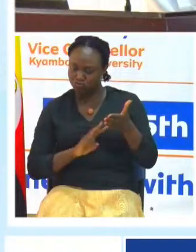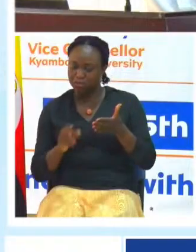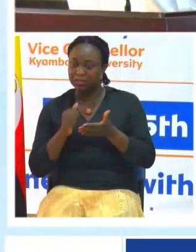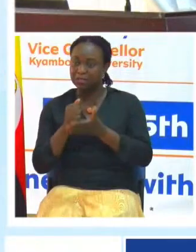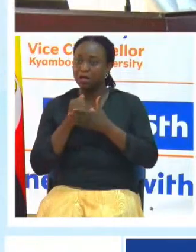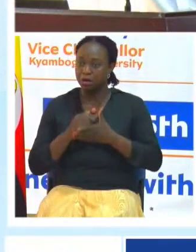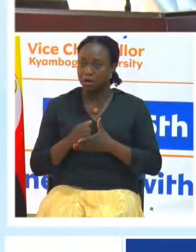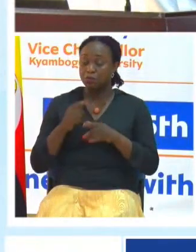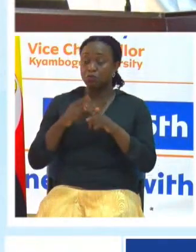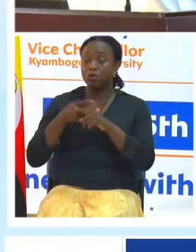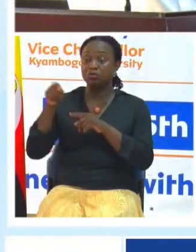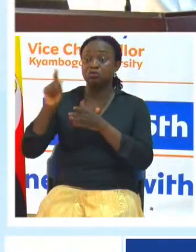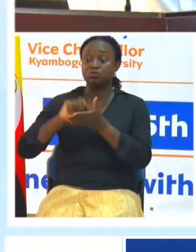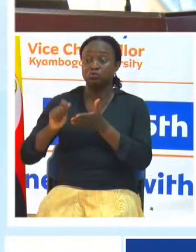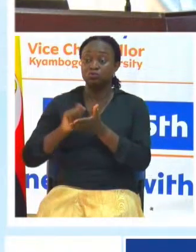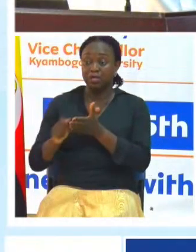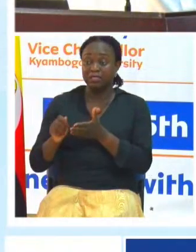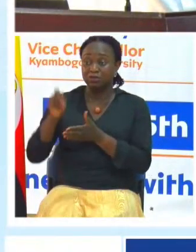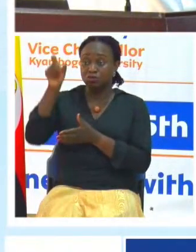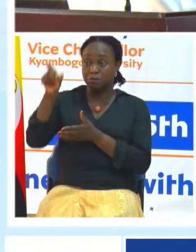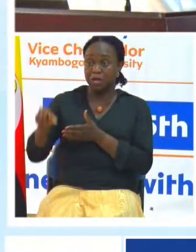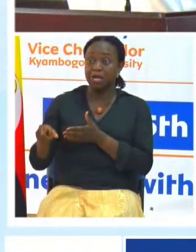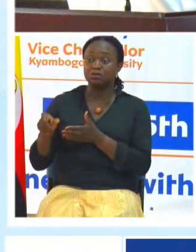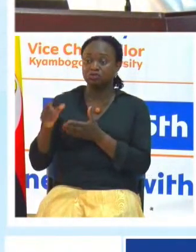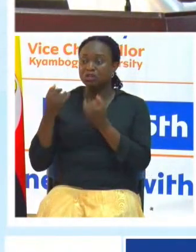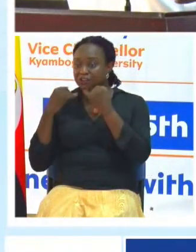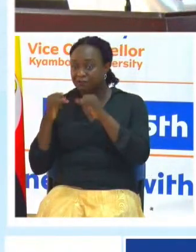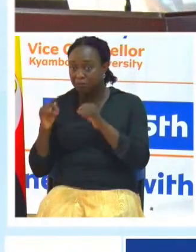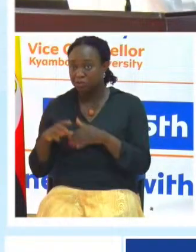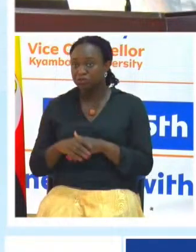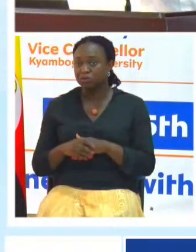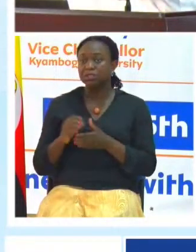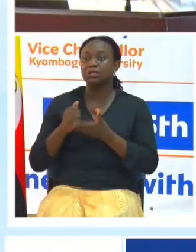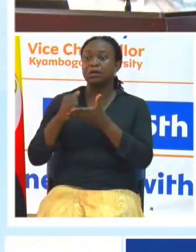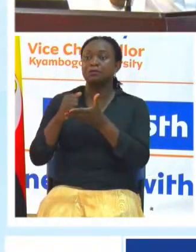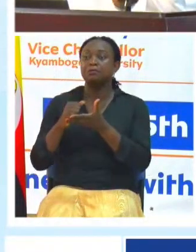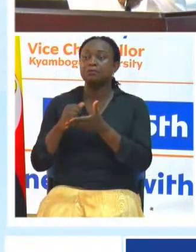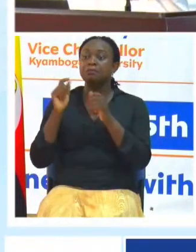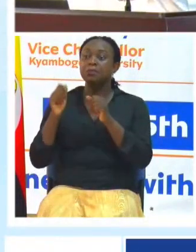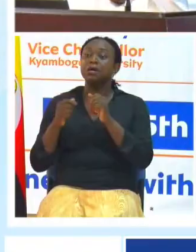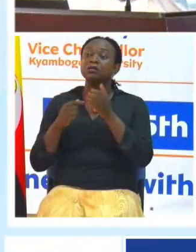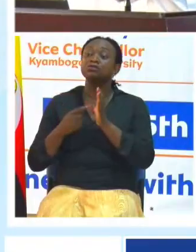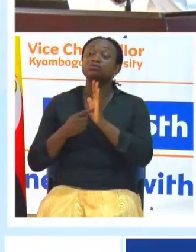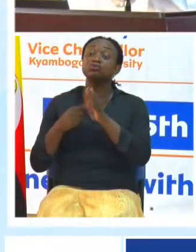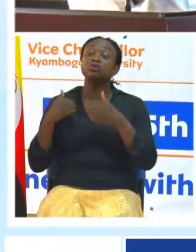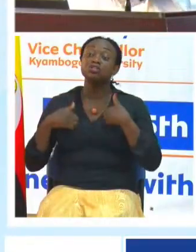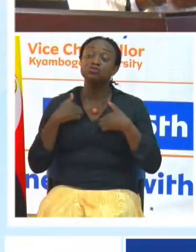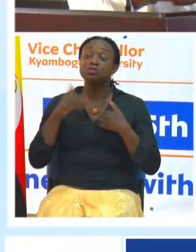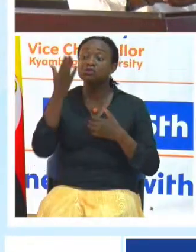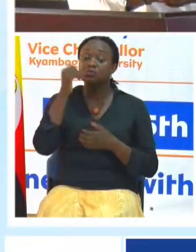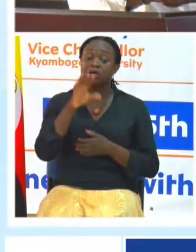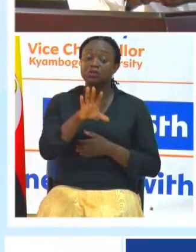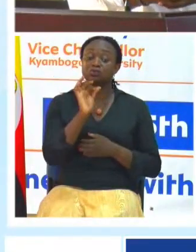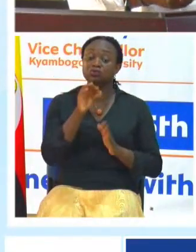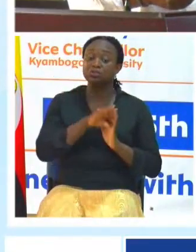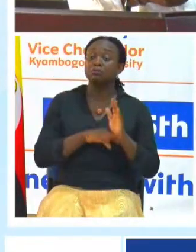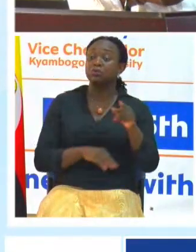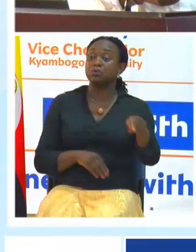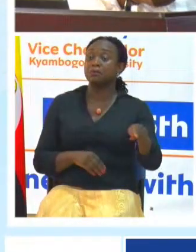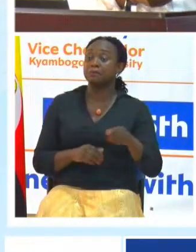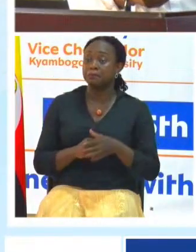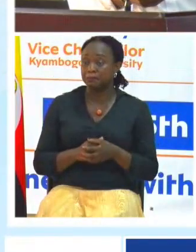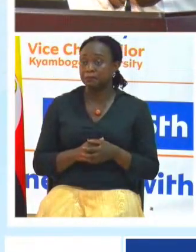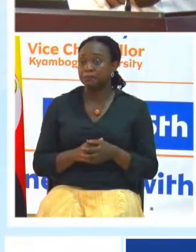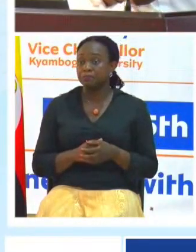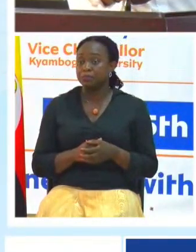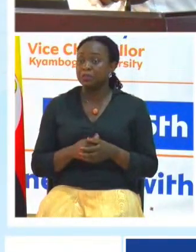you're writing your personal statements as a graduate student, like I will tell you, because you need to show why did you choose this program. Why